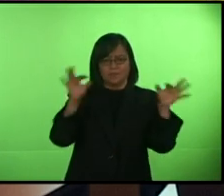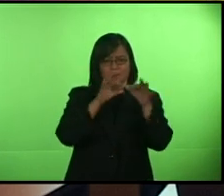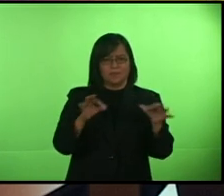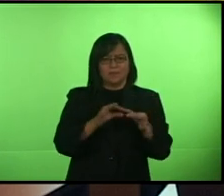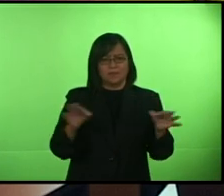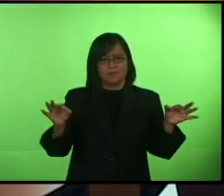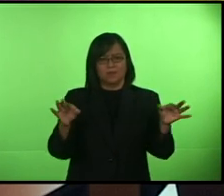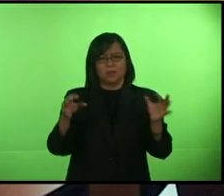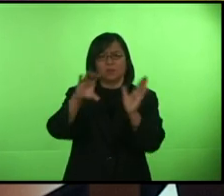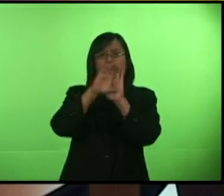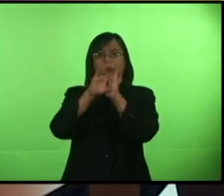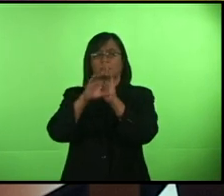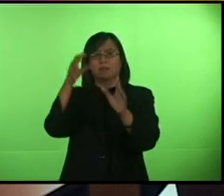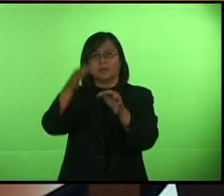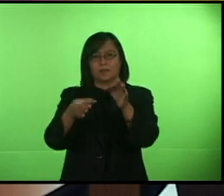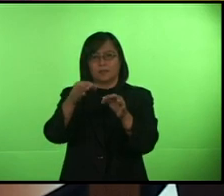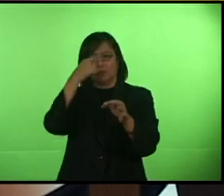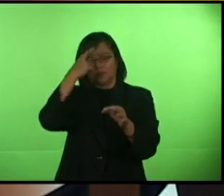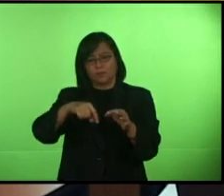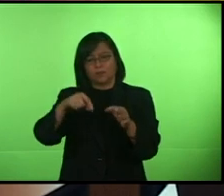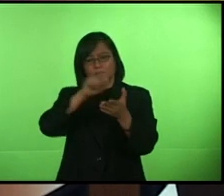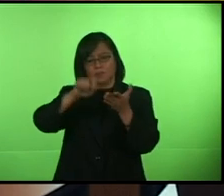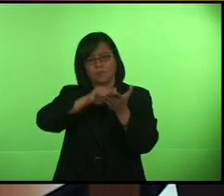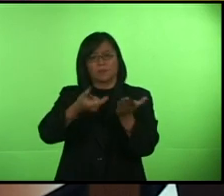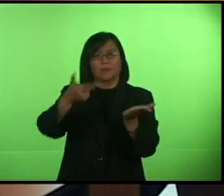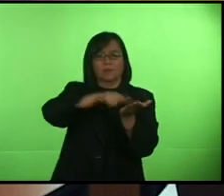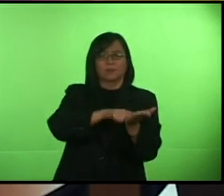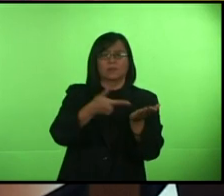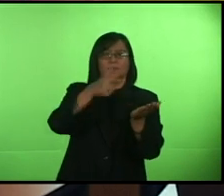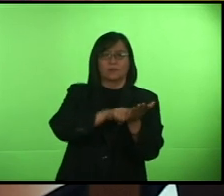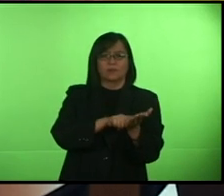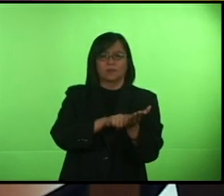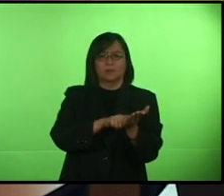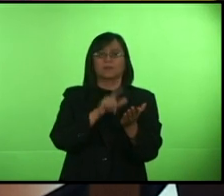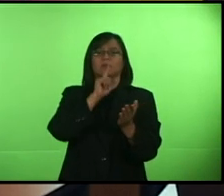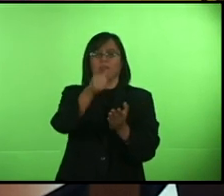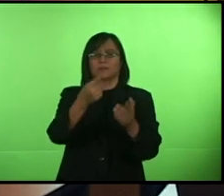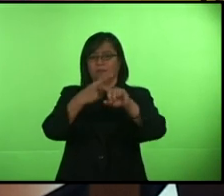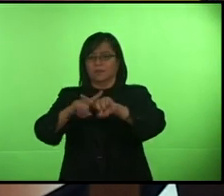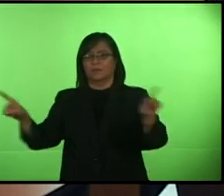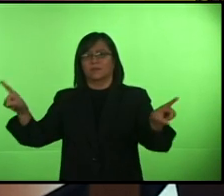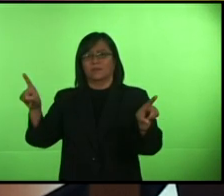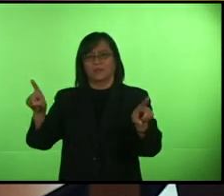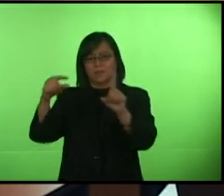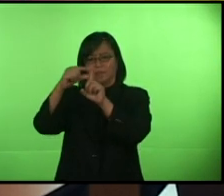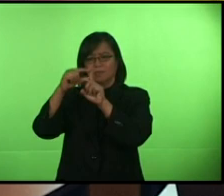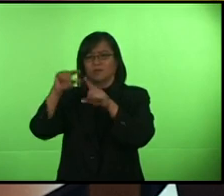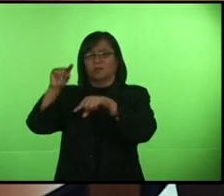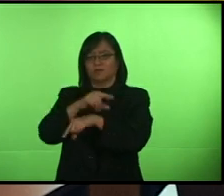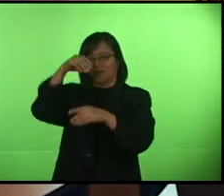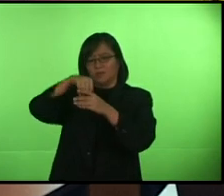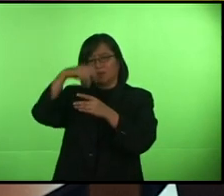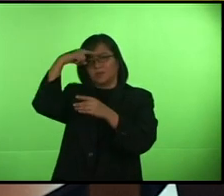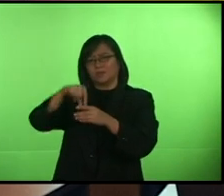for example, the words used in reports is totally different to be used in a